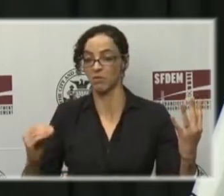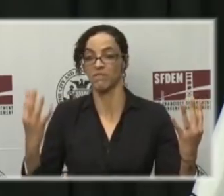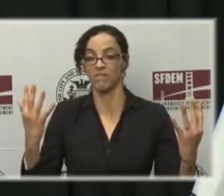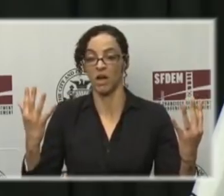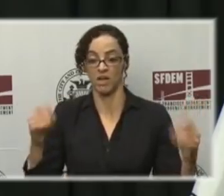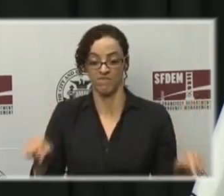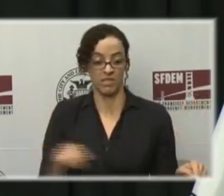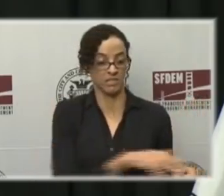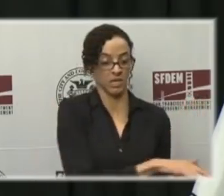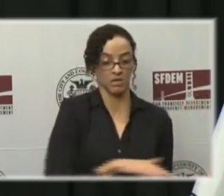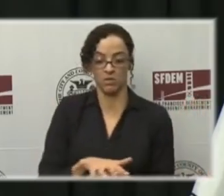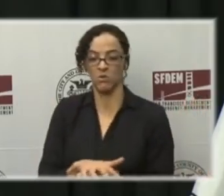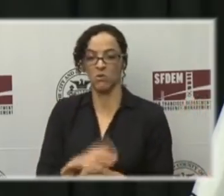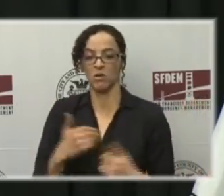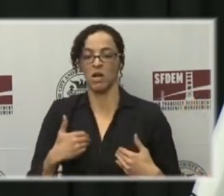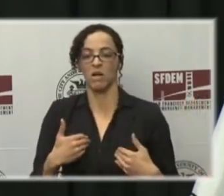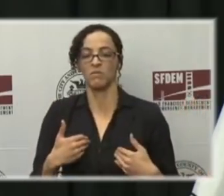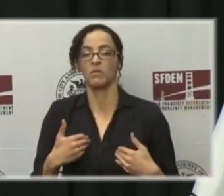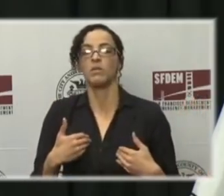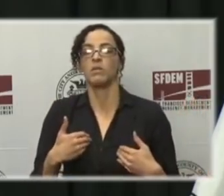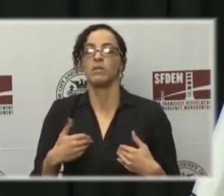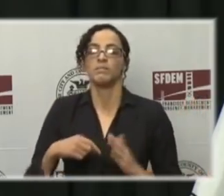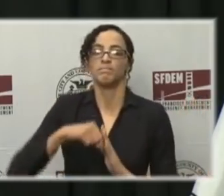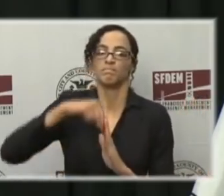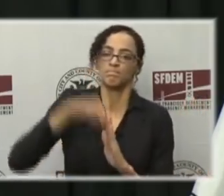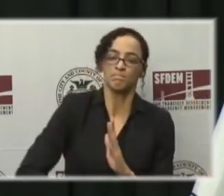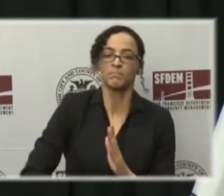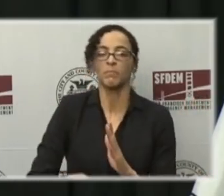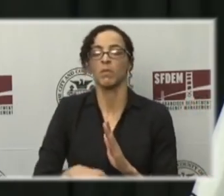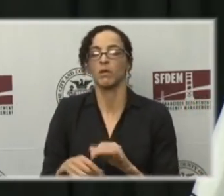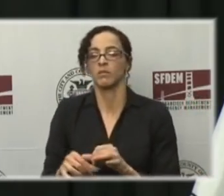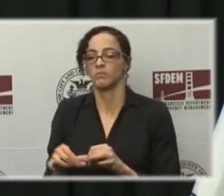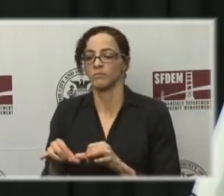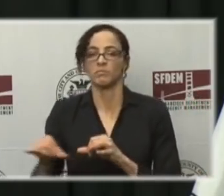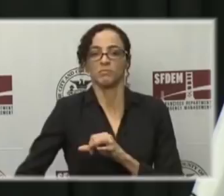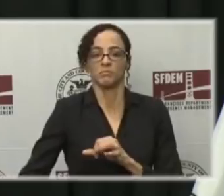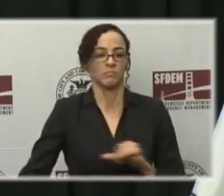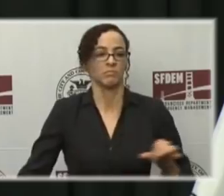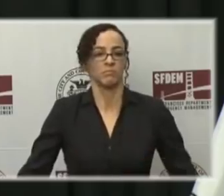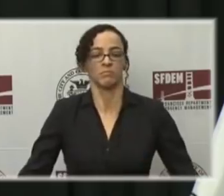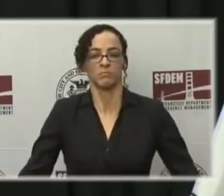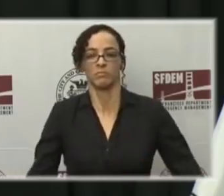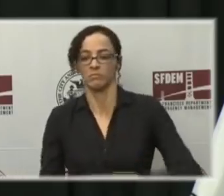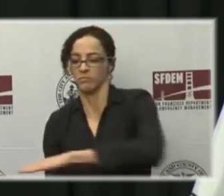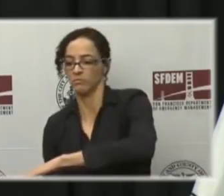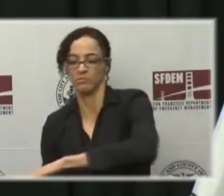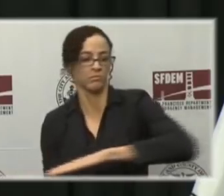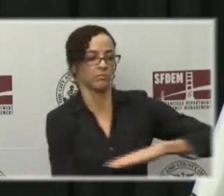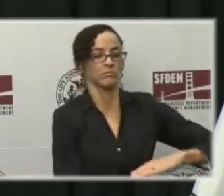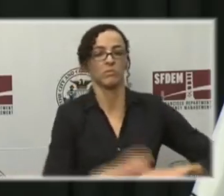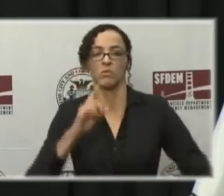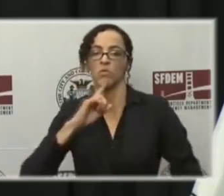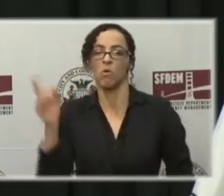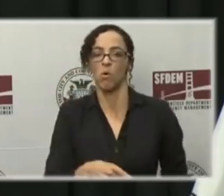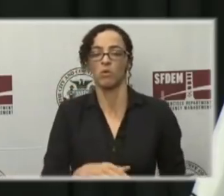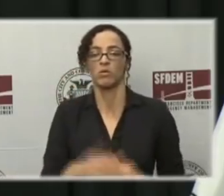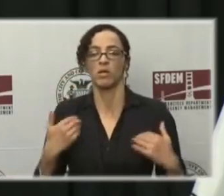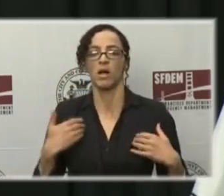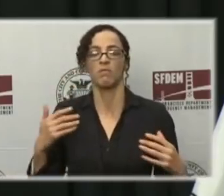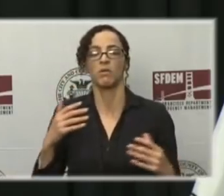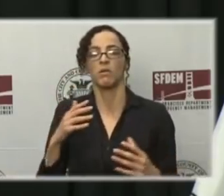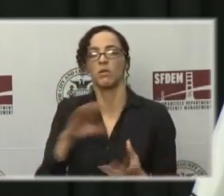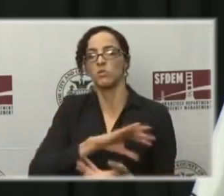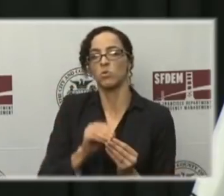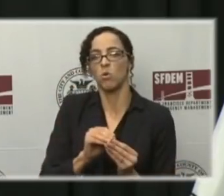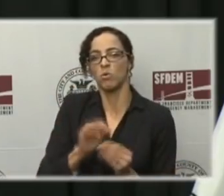extensive quarantine order. Each of these units houses approximately 60 residents.